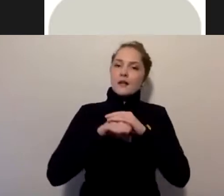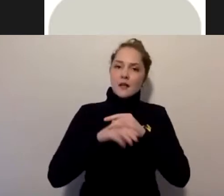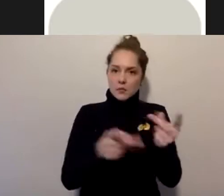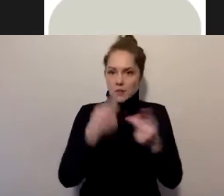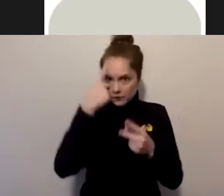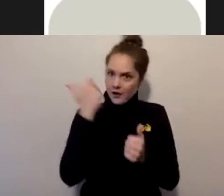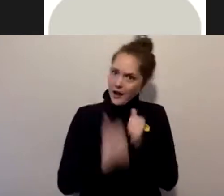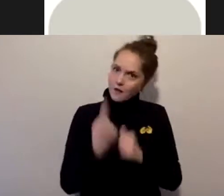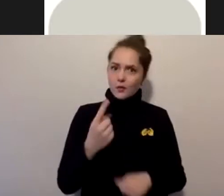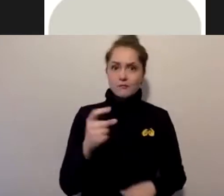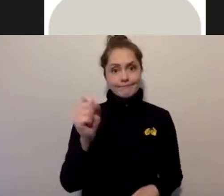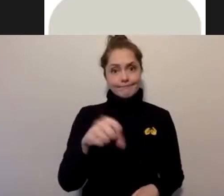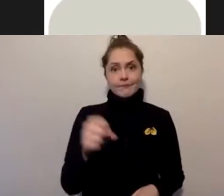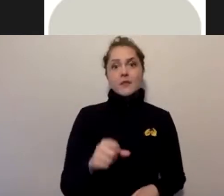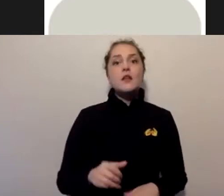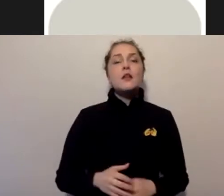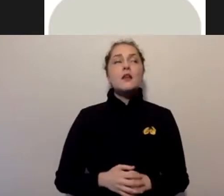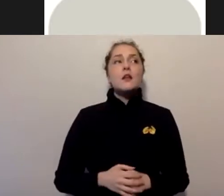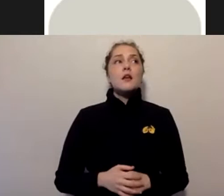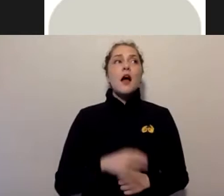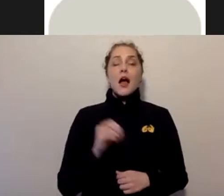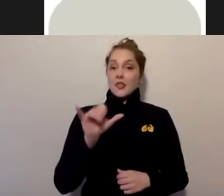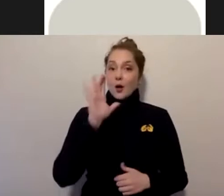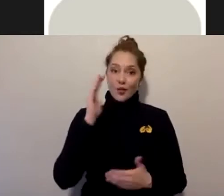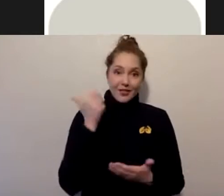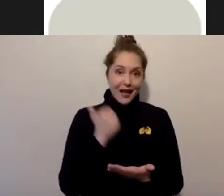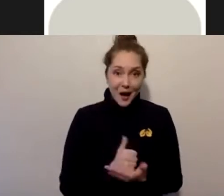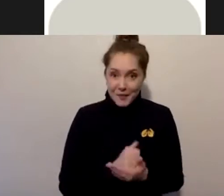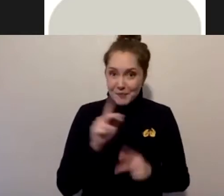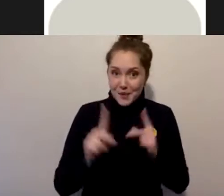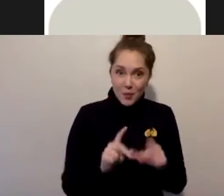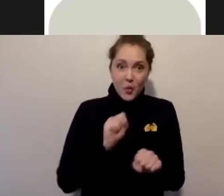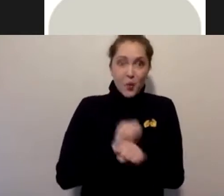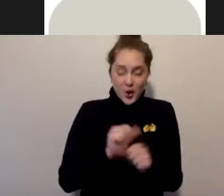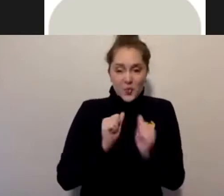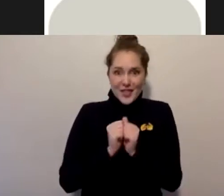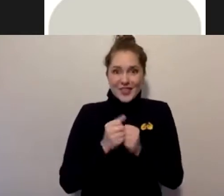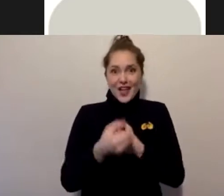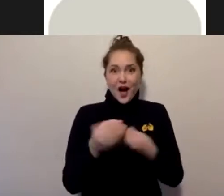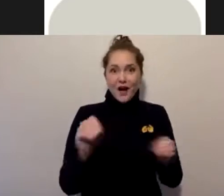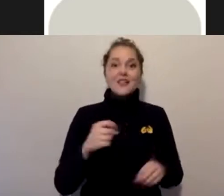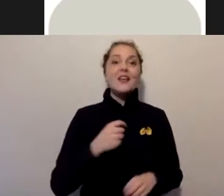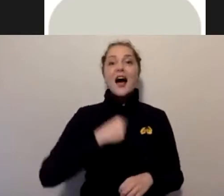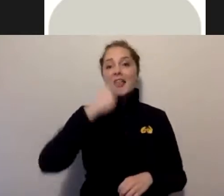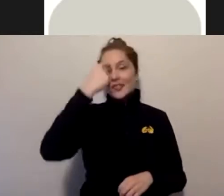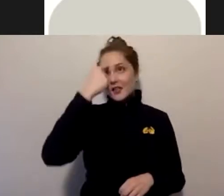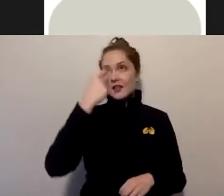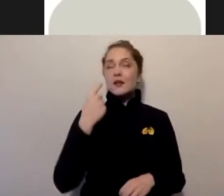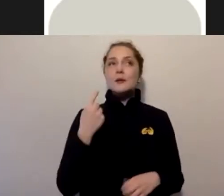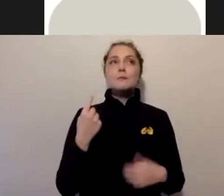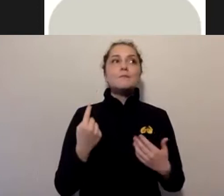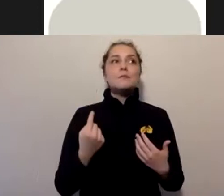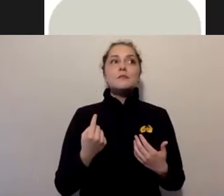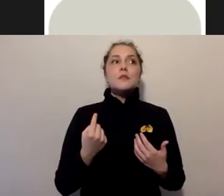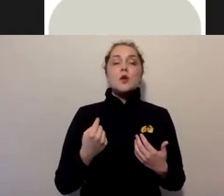everyone. And that would help people work with the office. I think even in the age where